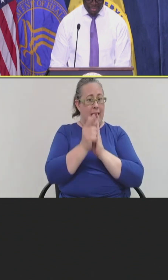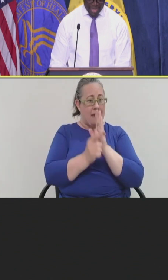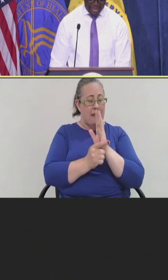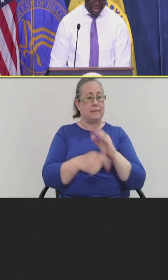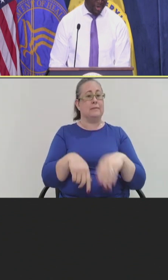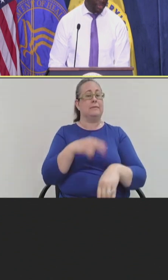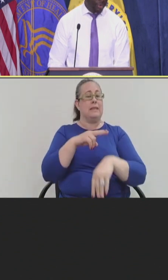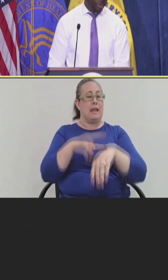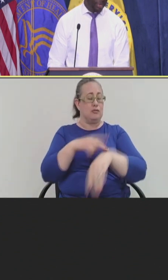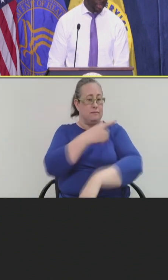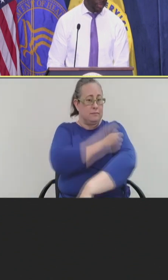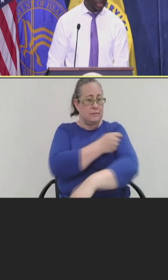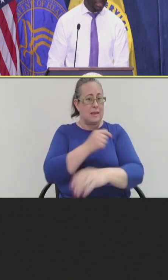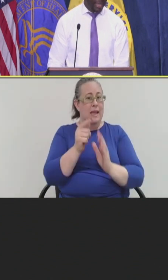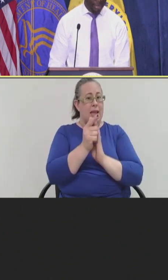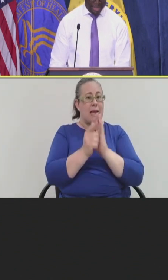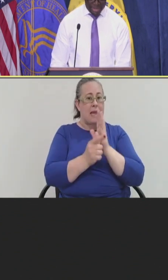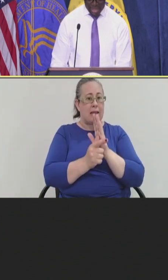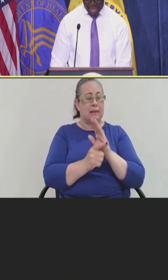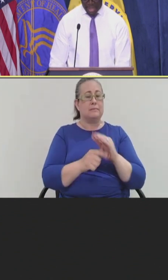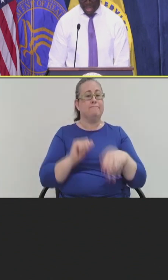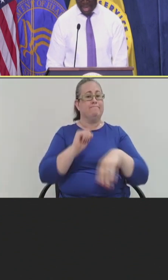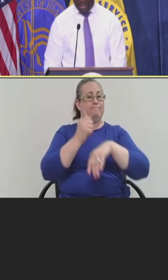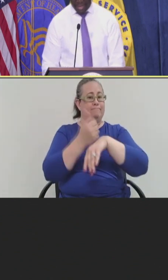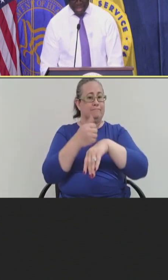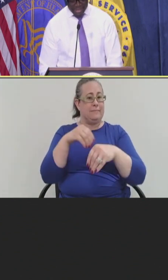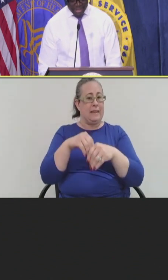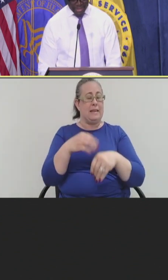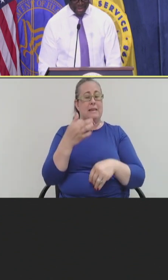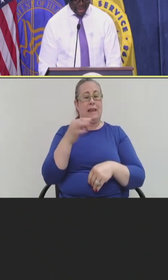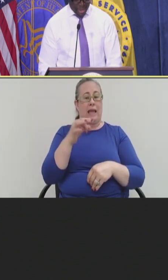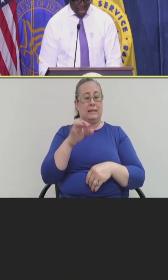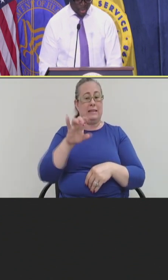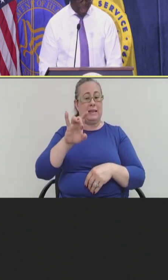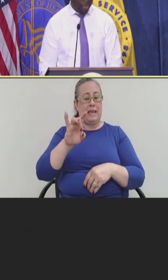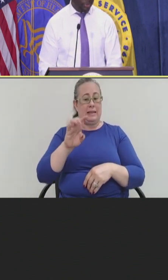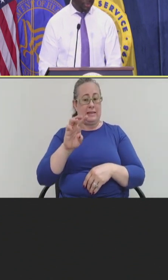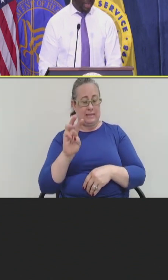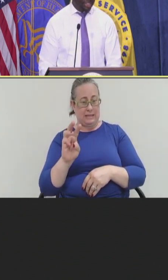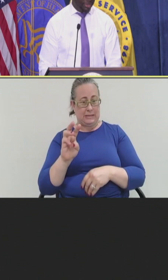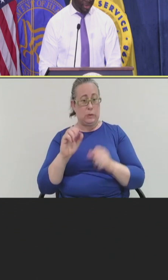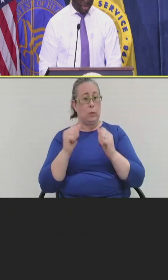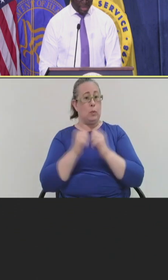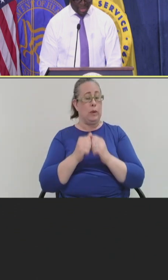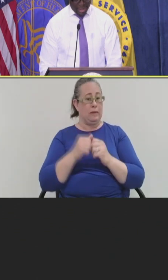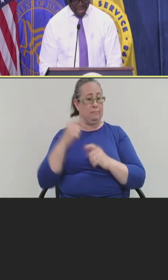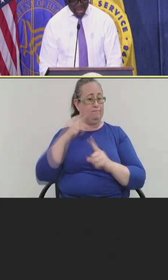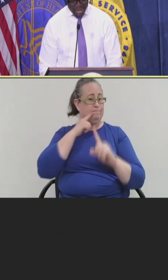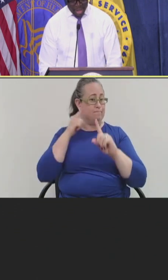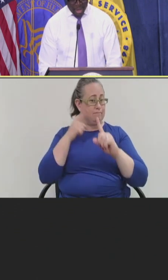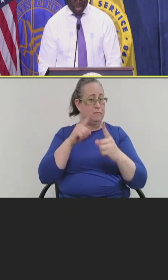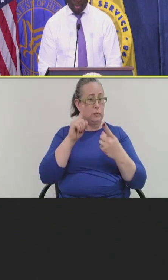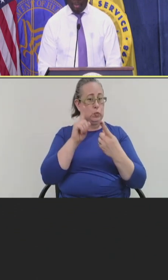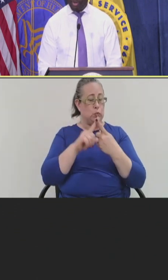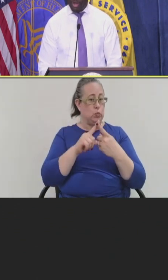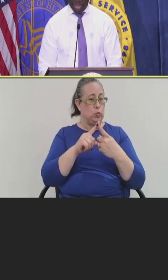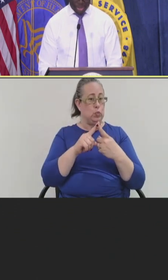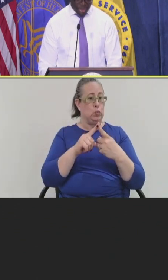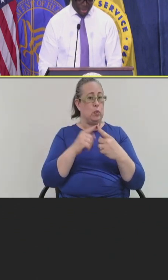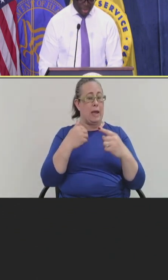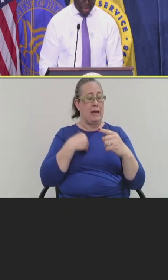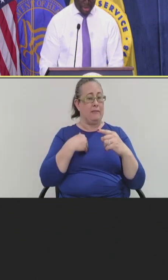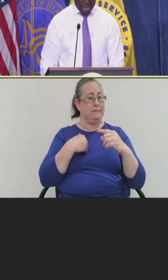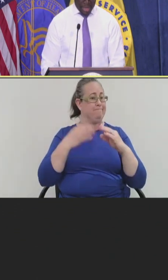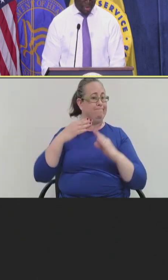National Vaccine Advisory Committee was established in 1986 with the purpose of achieving optimal